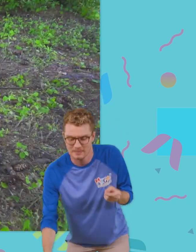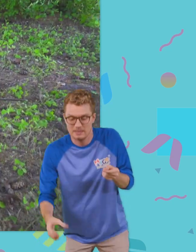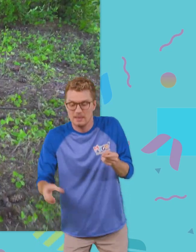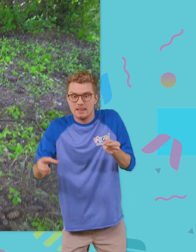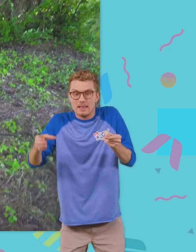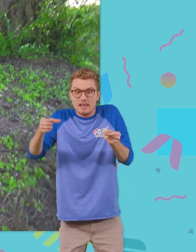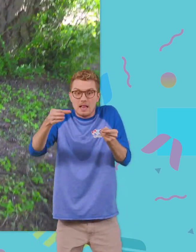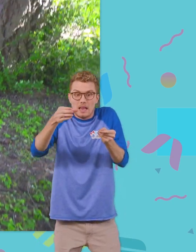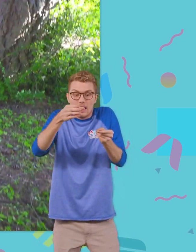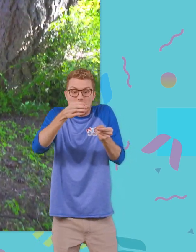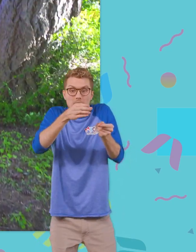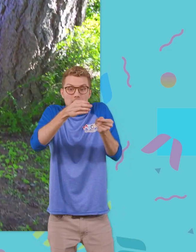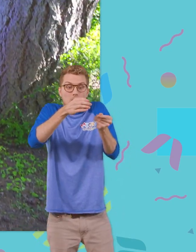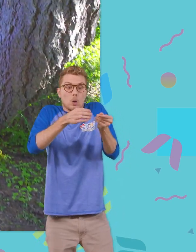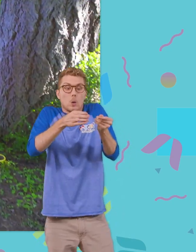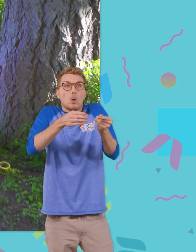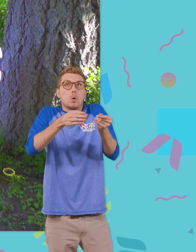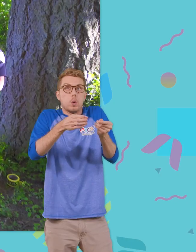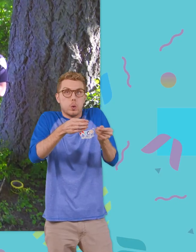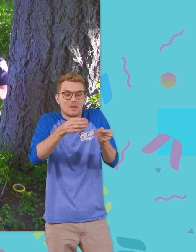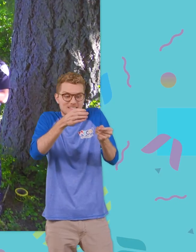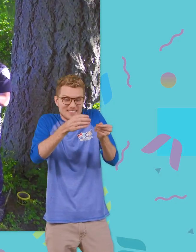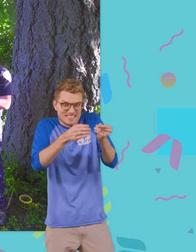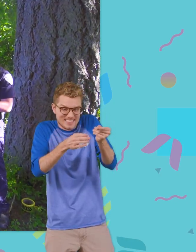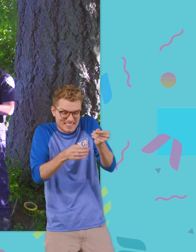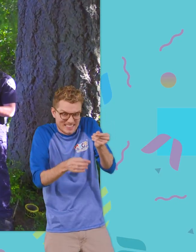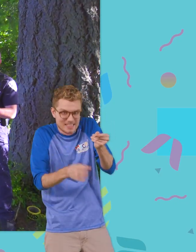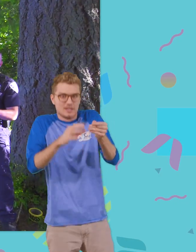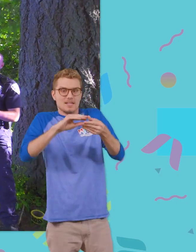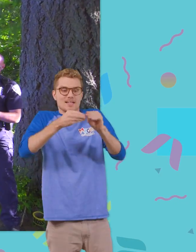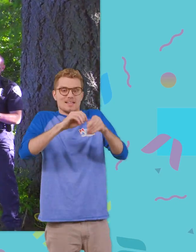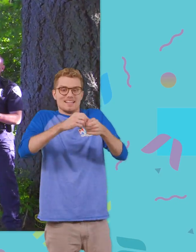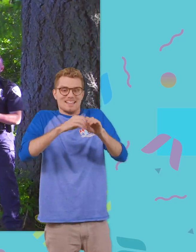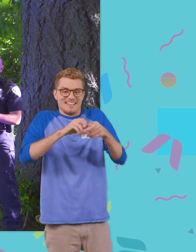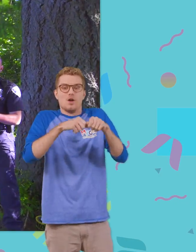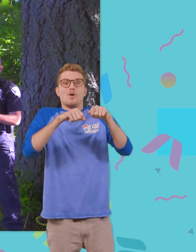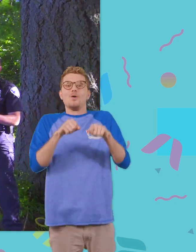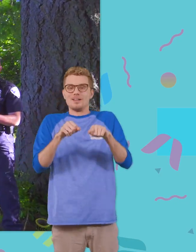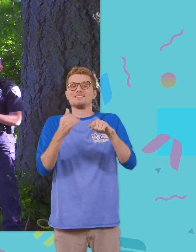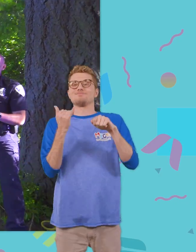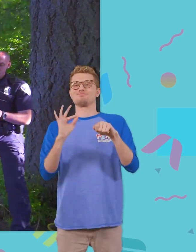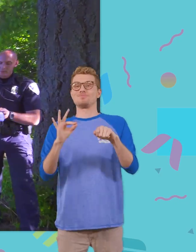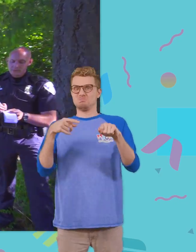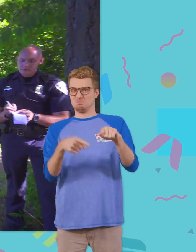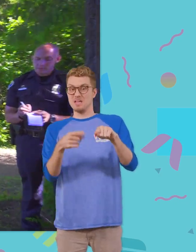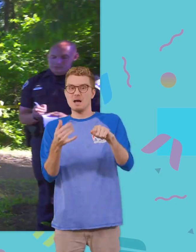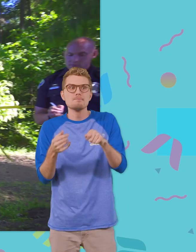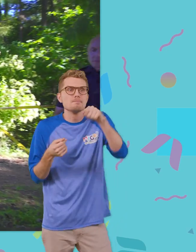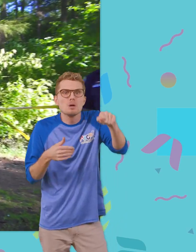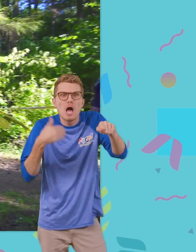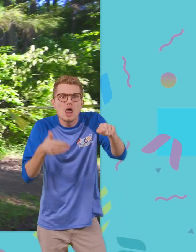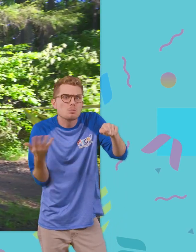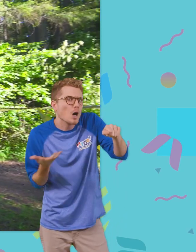up. Wow. Ooh, okay, let's put it in the bag. All right, so I got it in the bag.